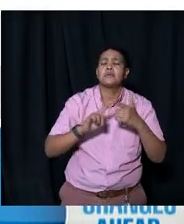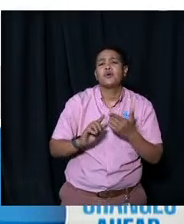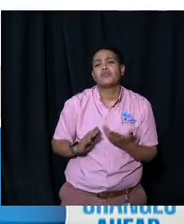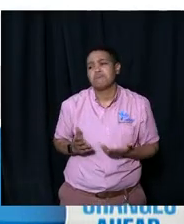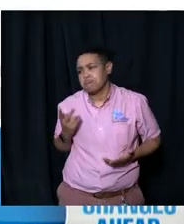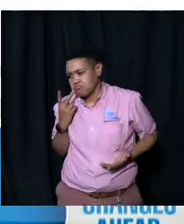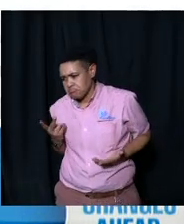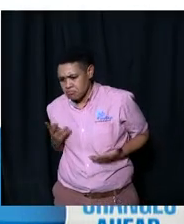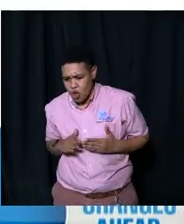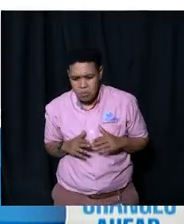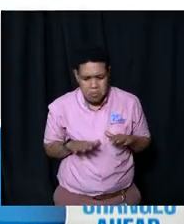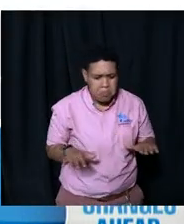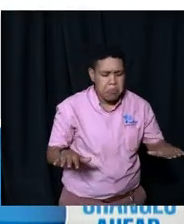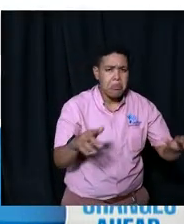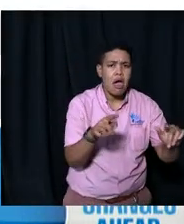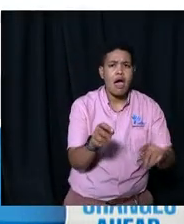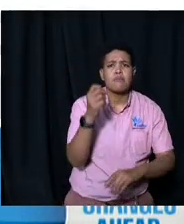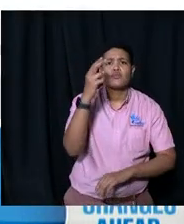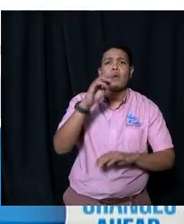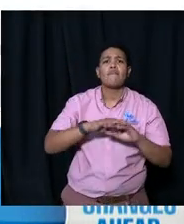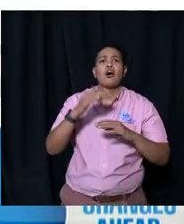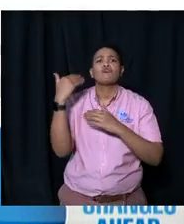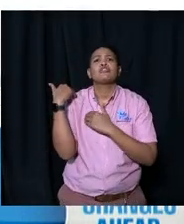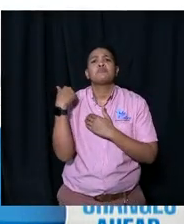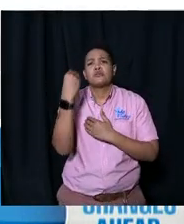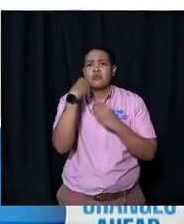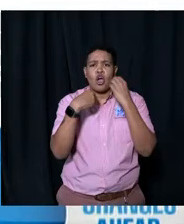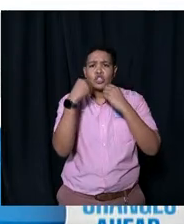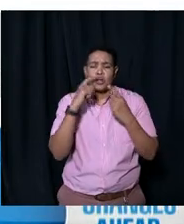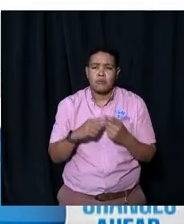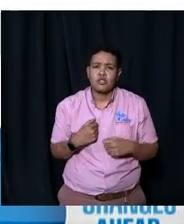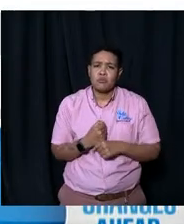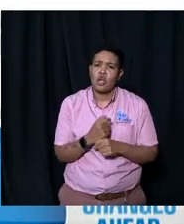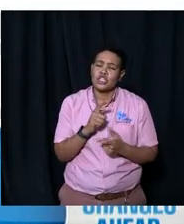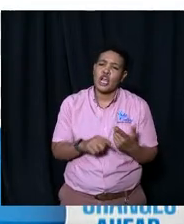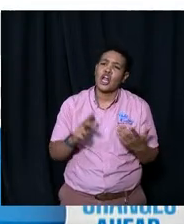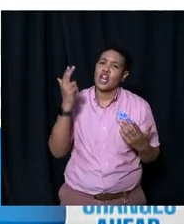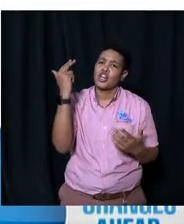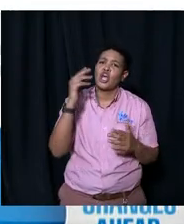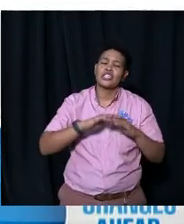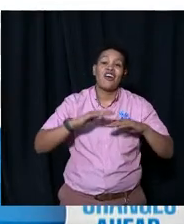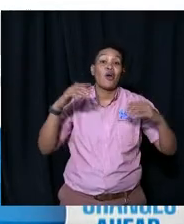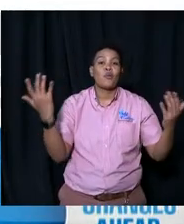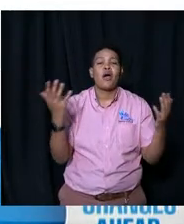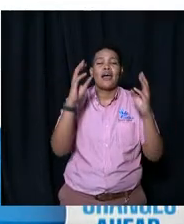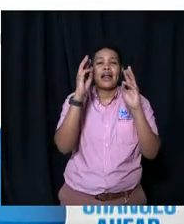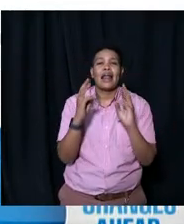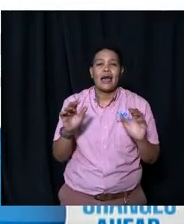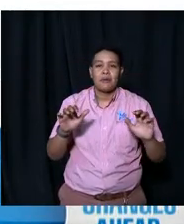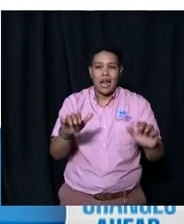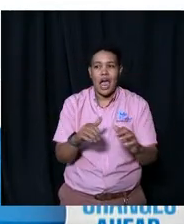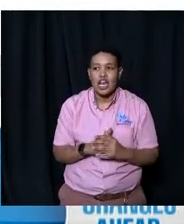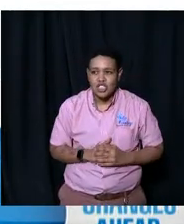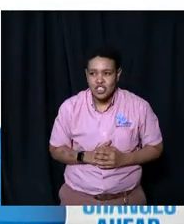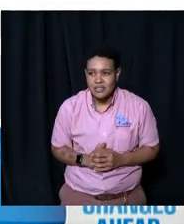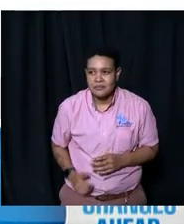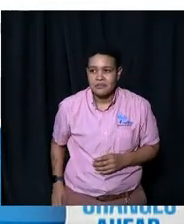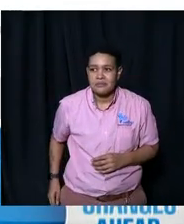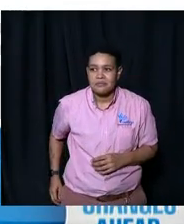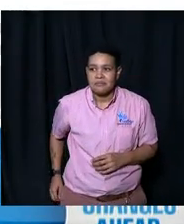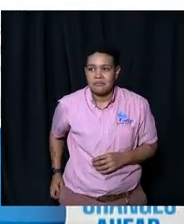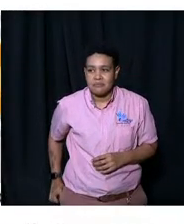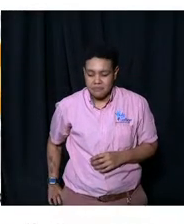communities, 12 on responsible consumption and production, and 13 on climate action.